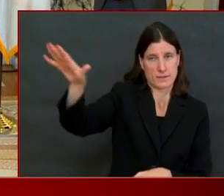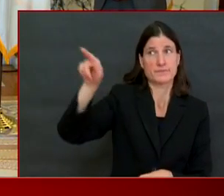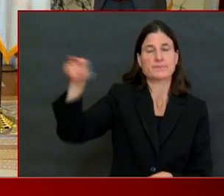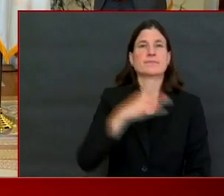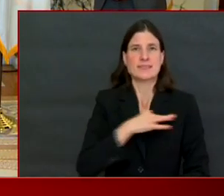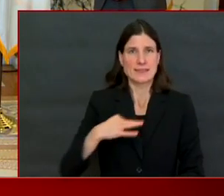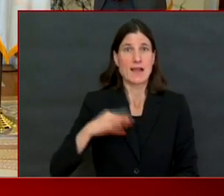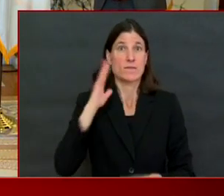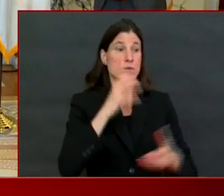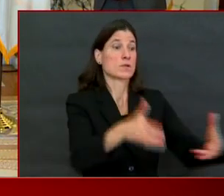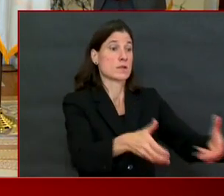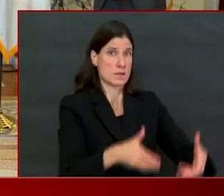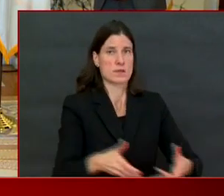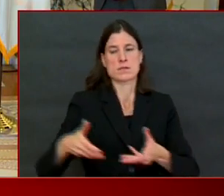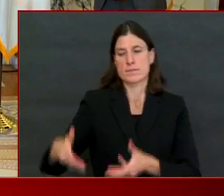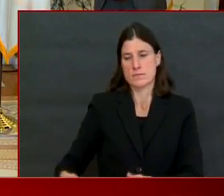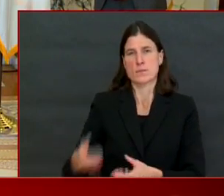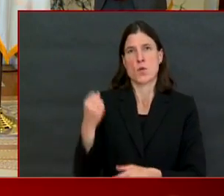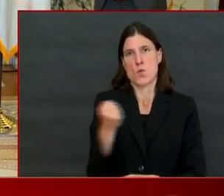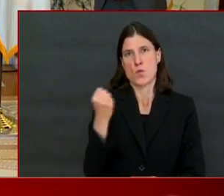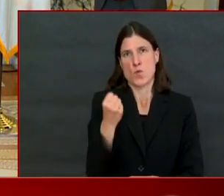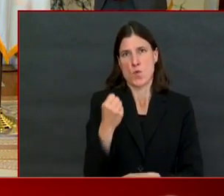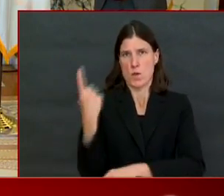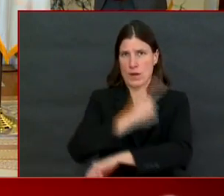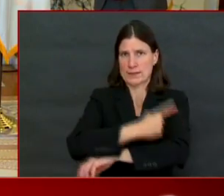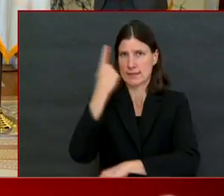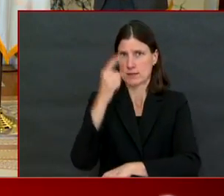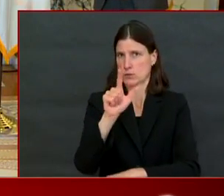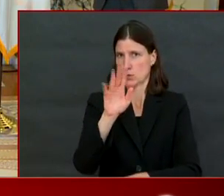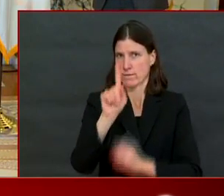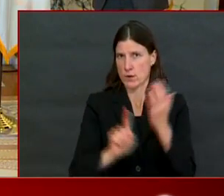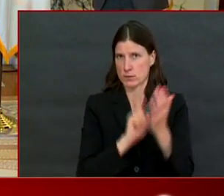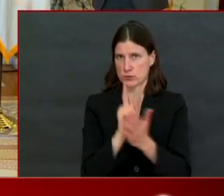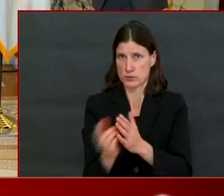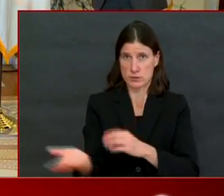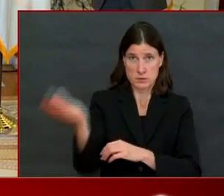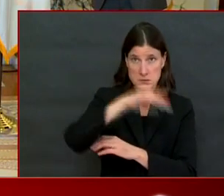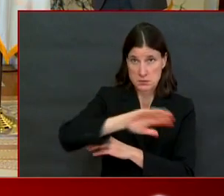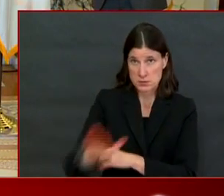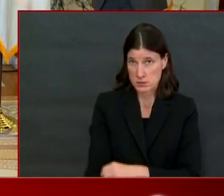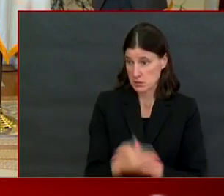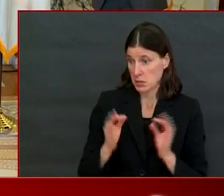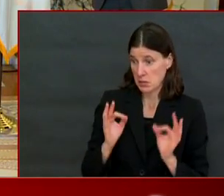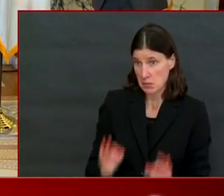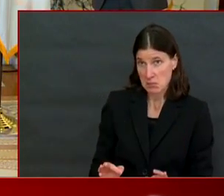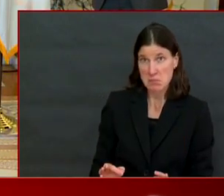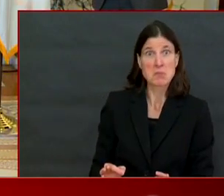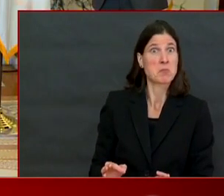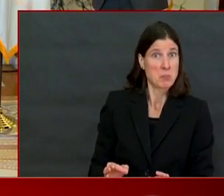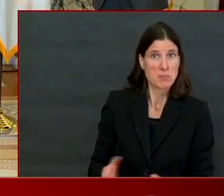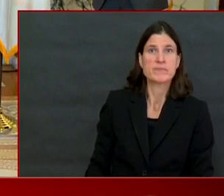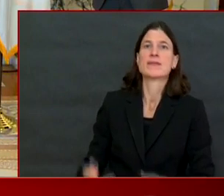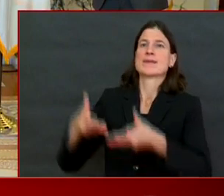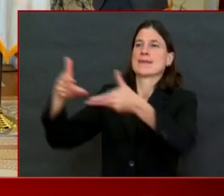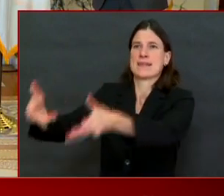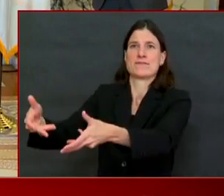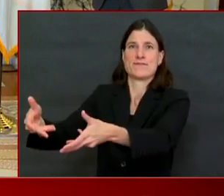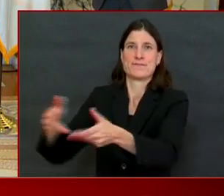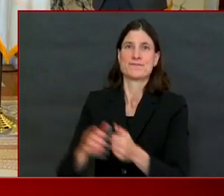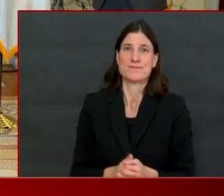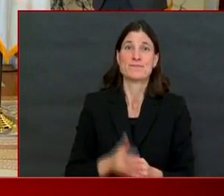everyone. The staff and administrators at nursing homes and assisted living facilities are doing their best.